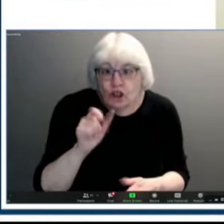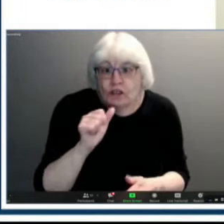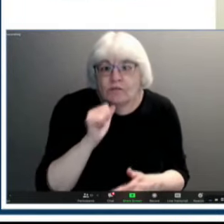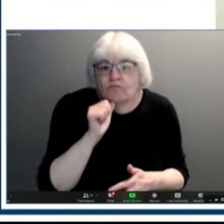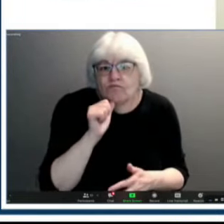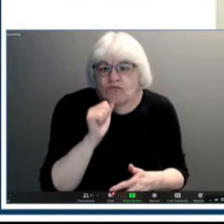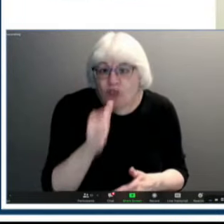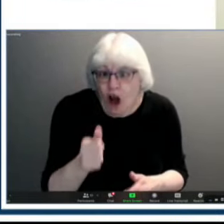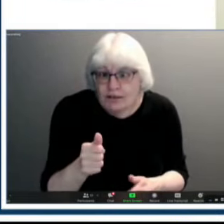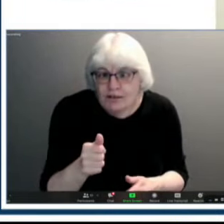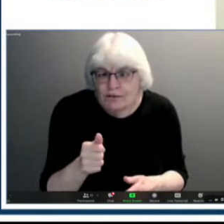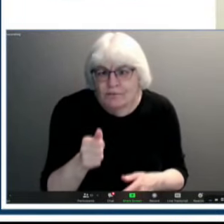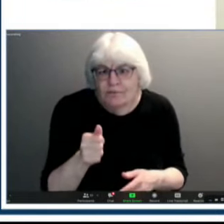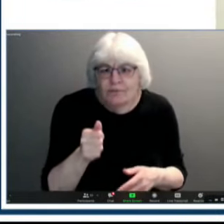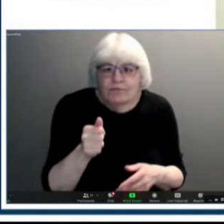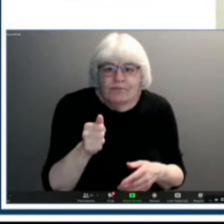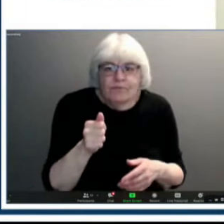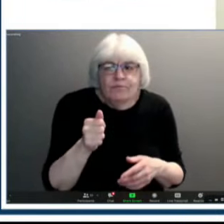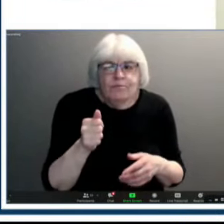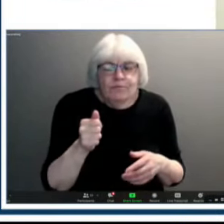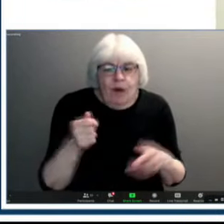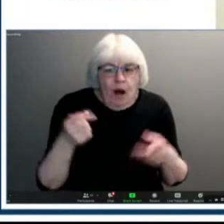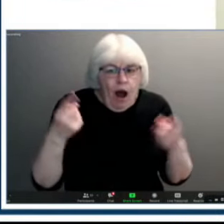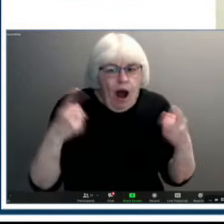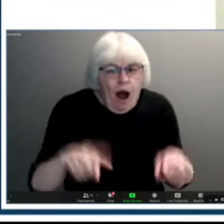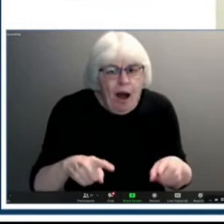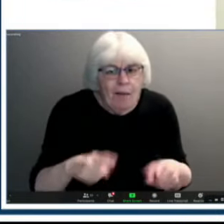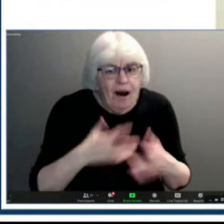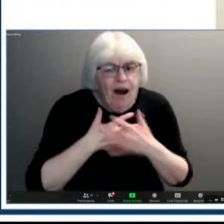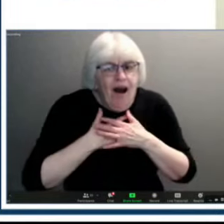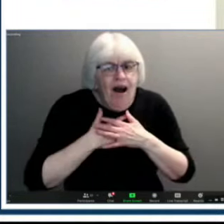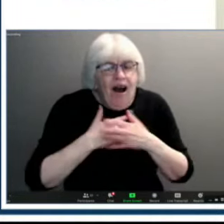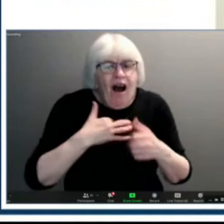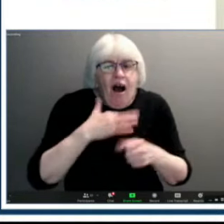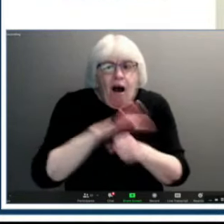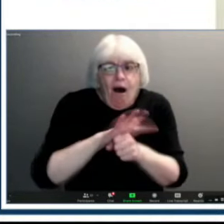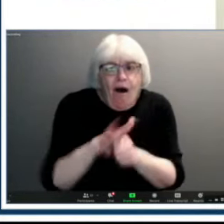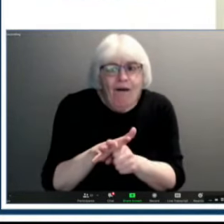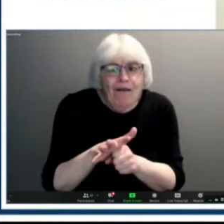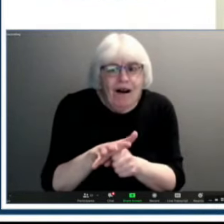you've got COVID and then you're running through, who did I see yesterday? Who did I see